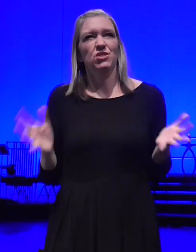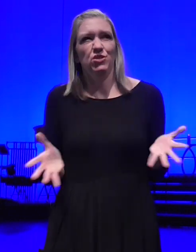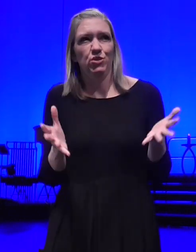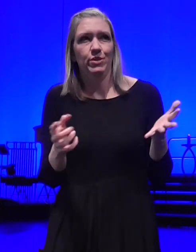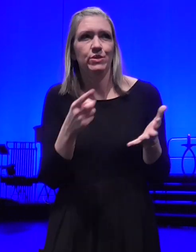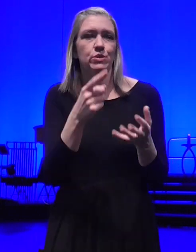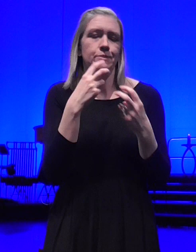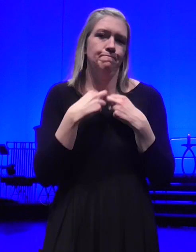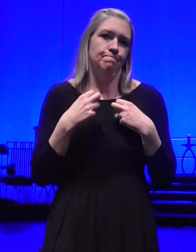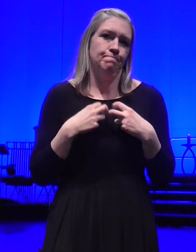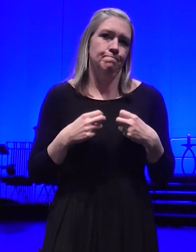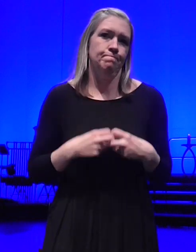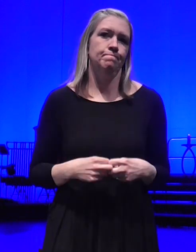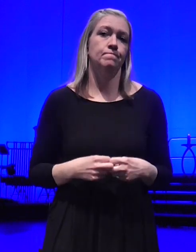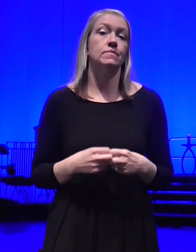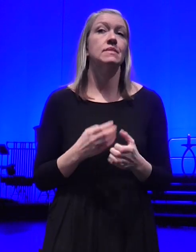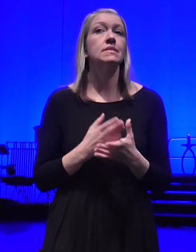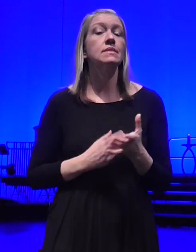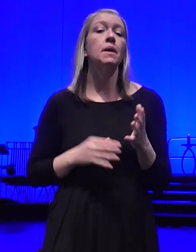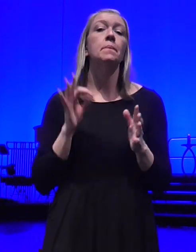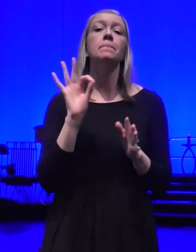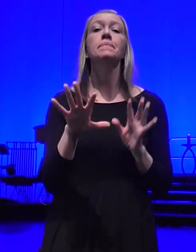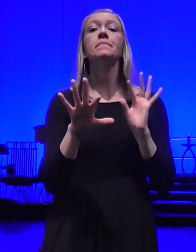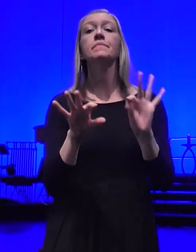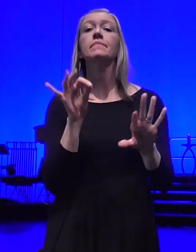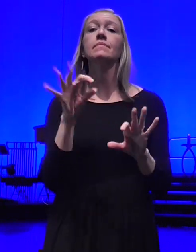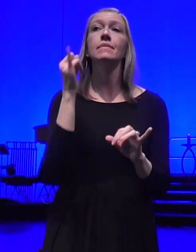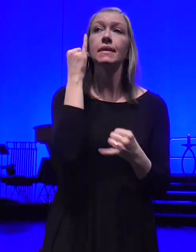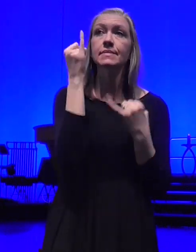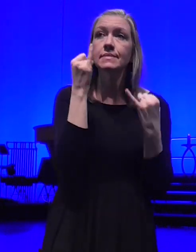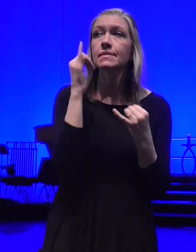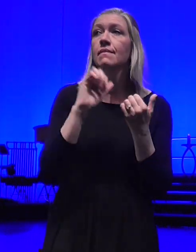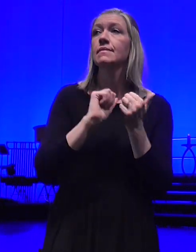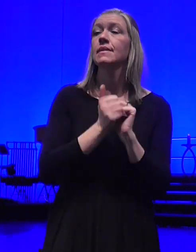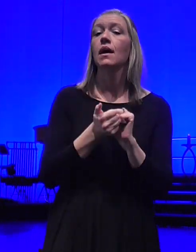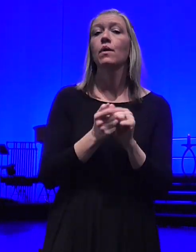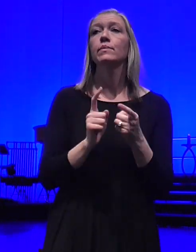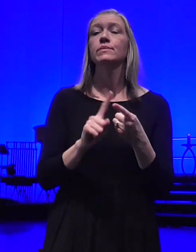that. So here are some suggestions on how you get to